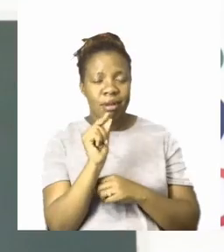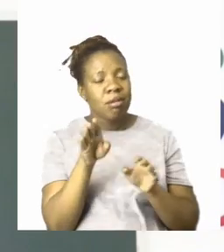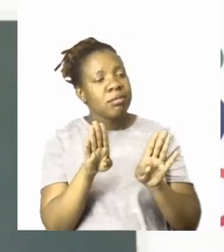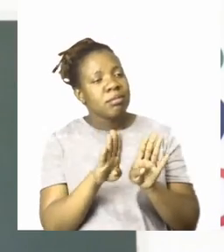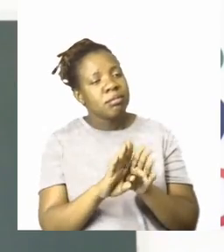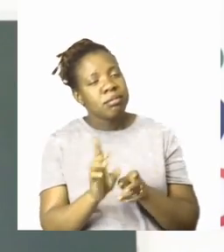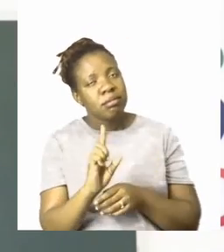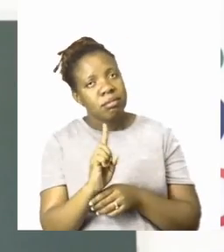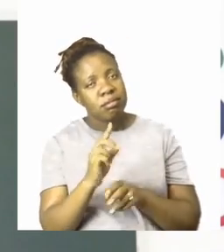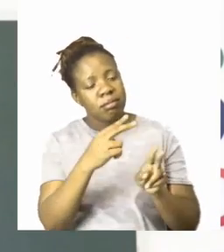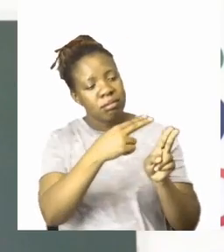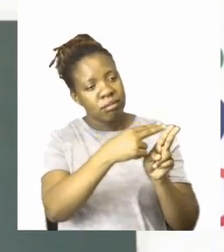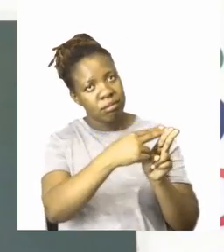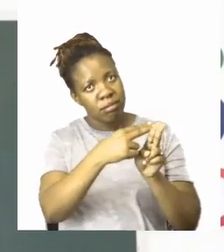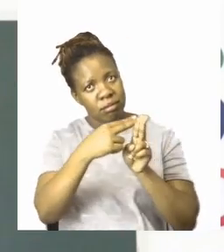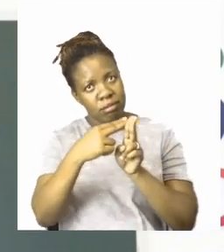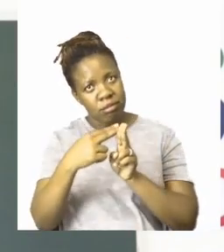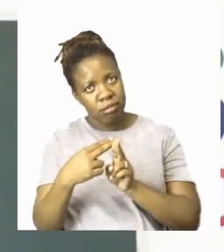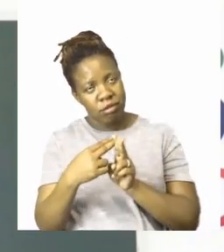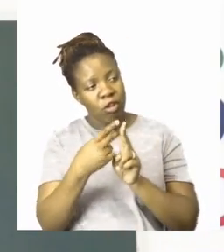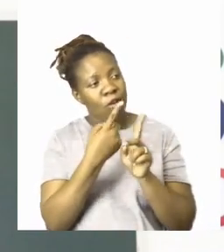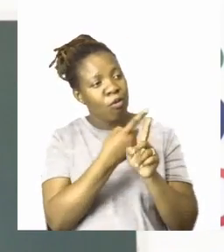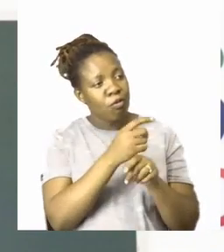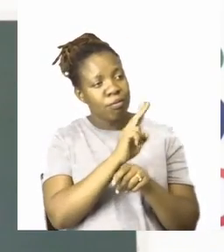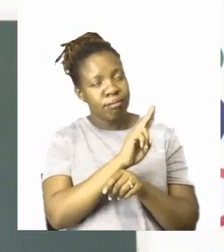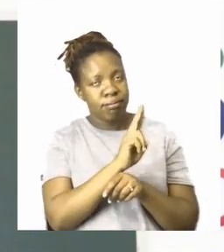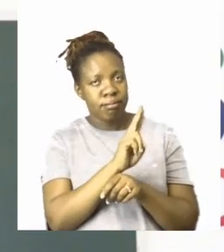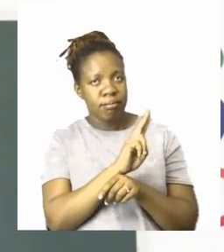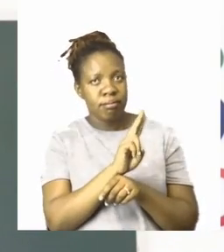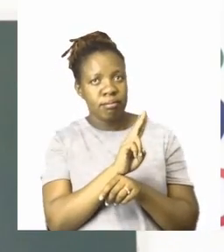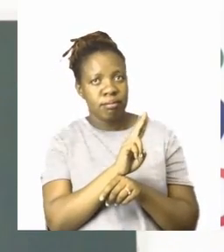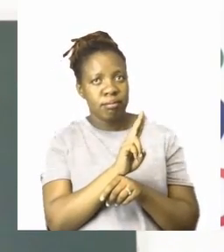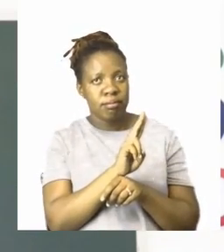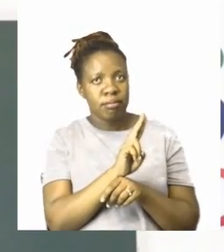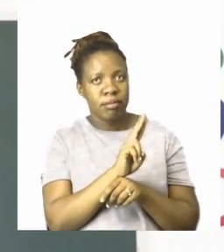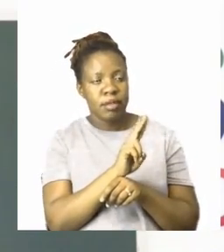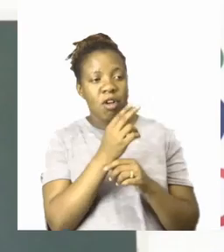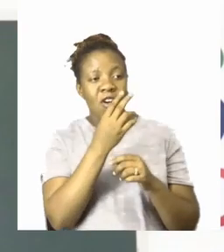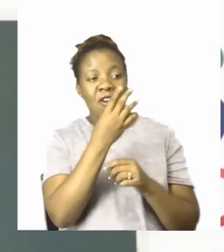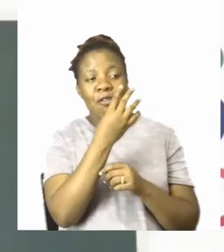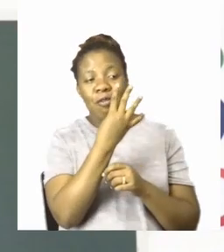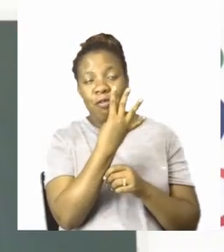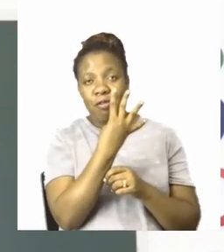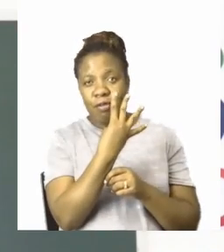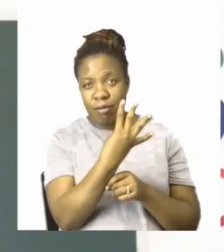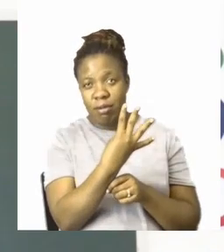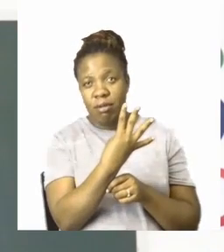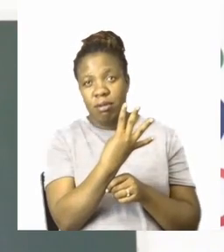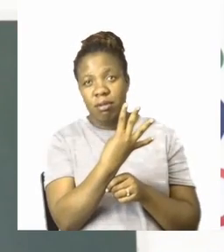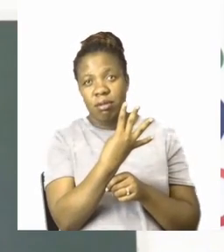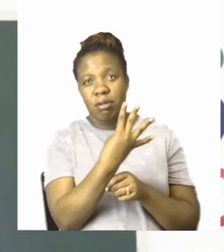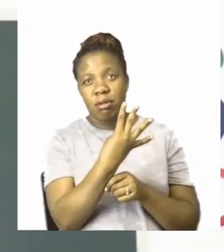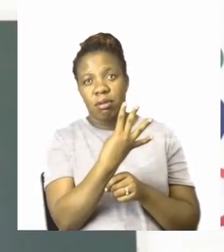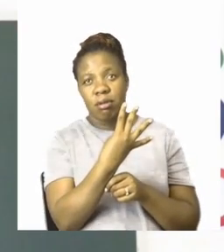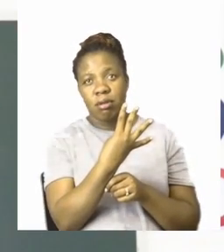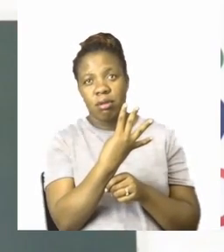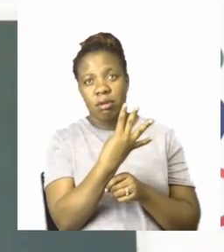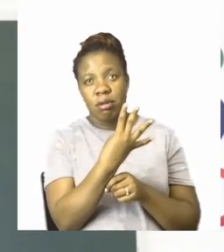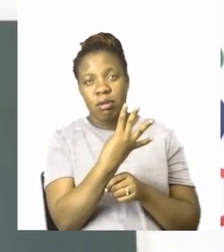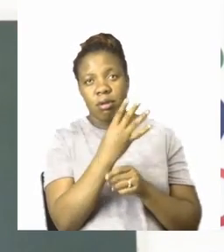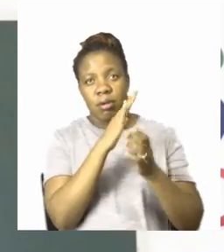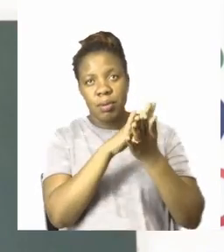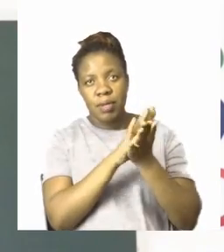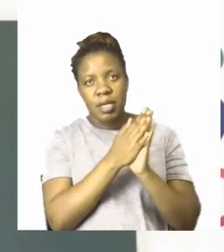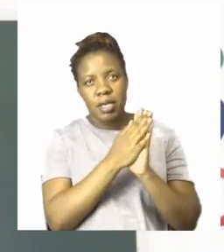to borrow one more time. So we borrow from 4 and we add the 1 there that